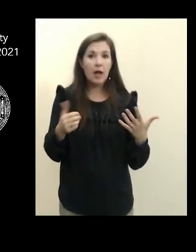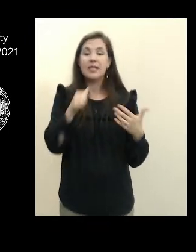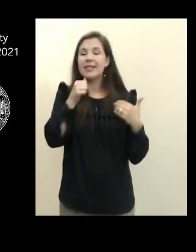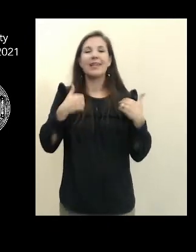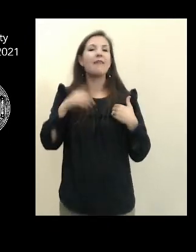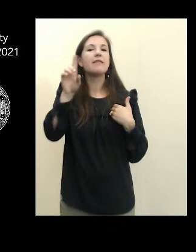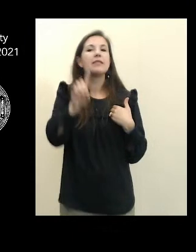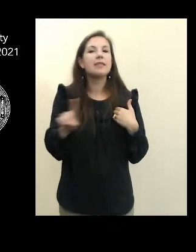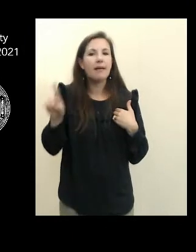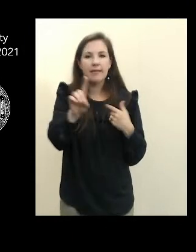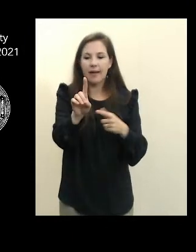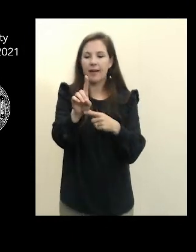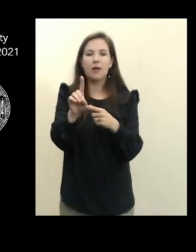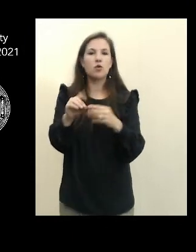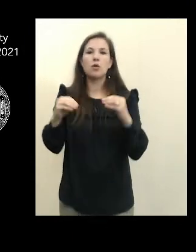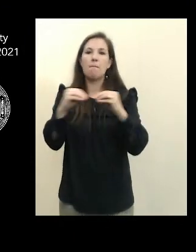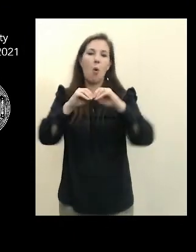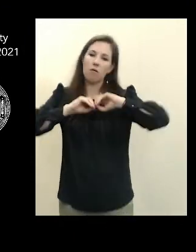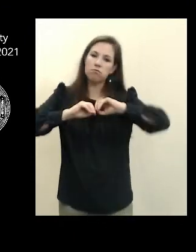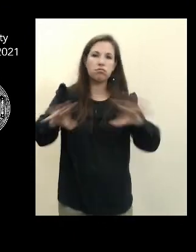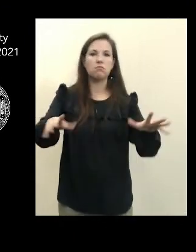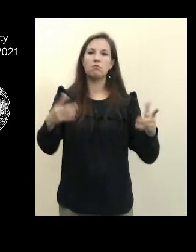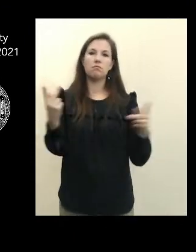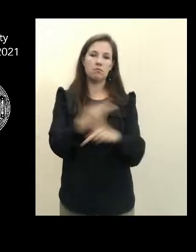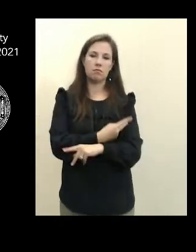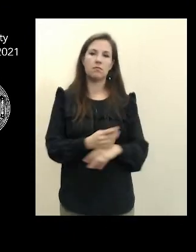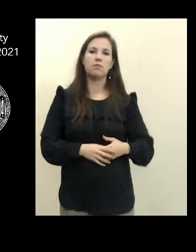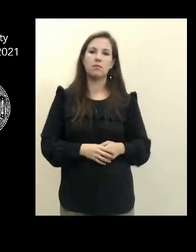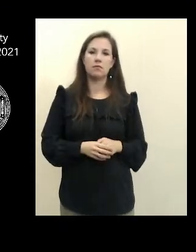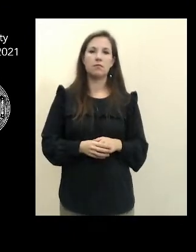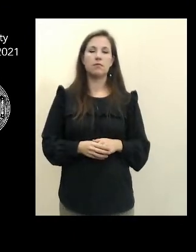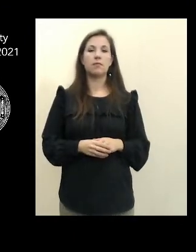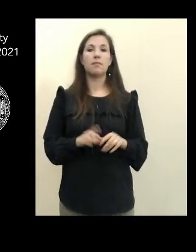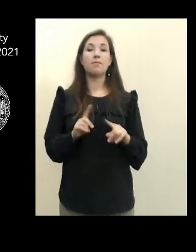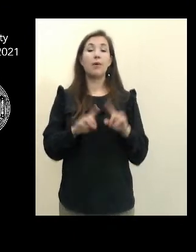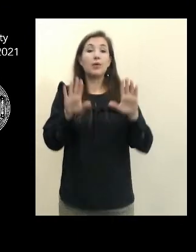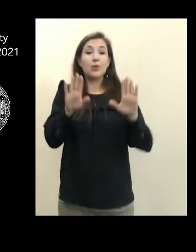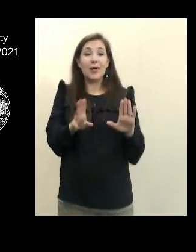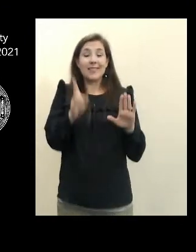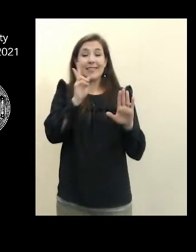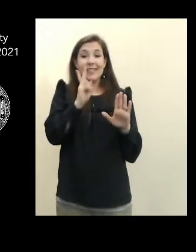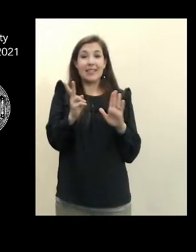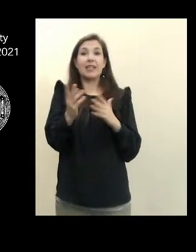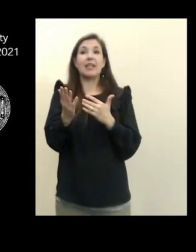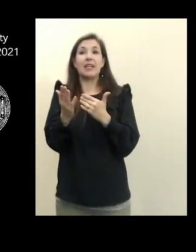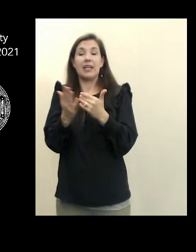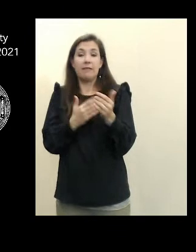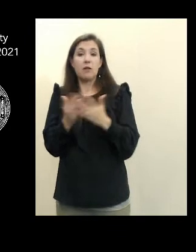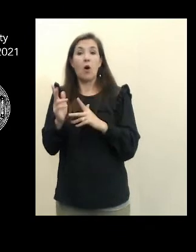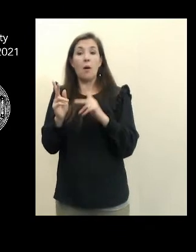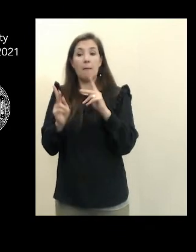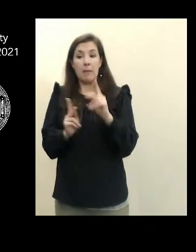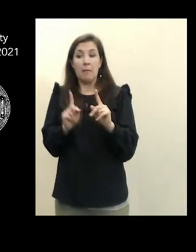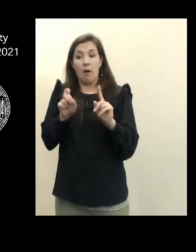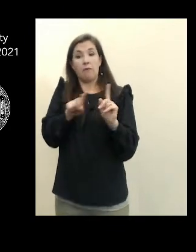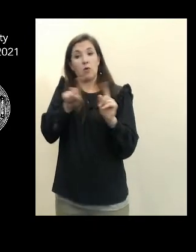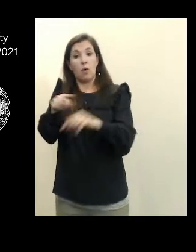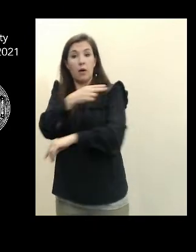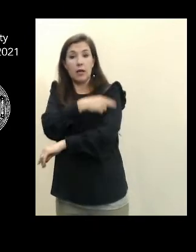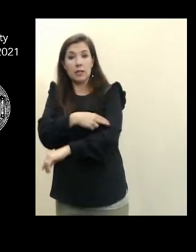Delta variant, which is so much more virulent. But it's so great to see that even though there are people having to go to the